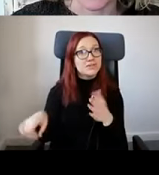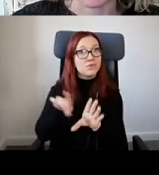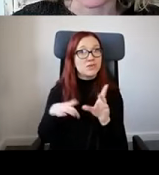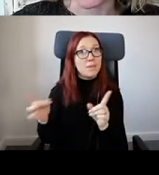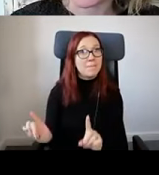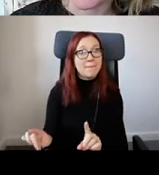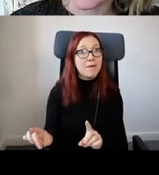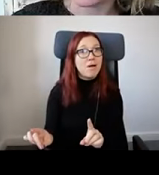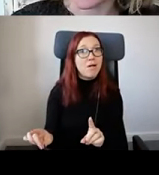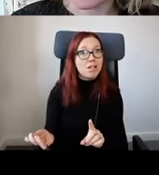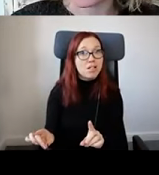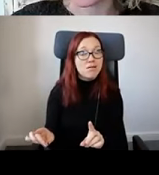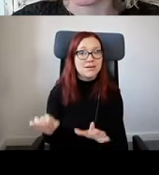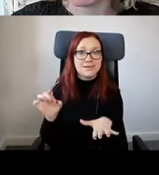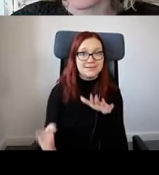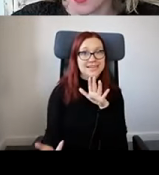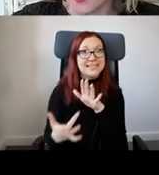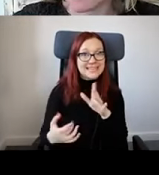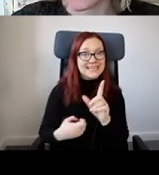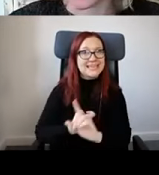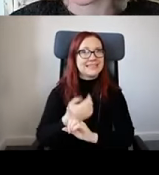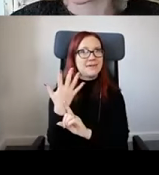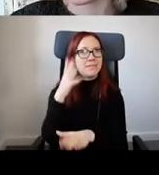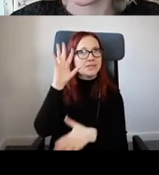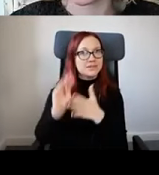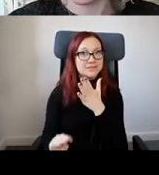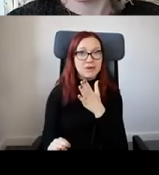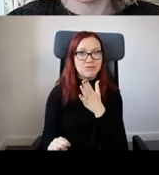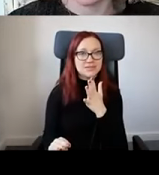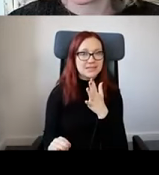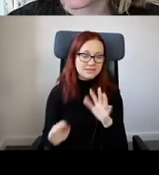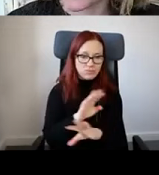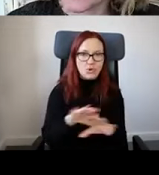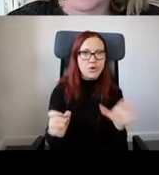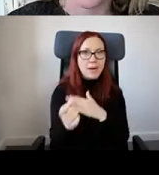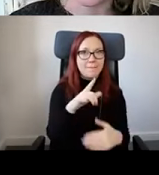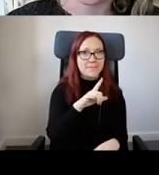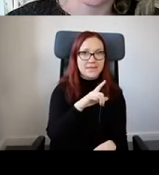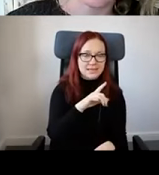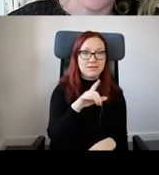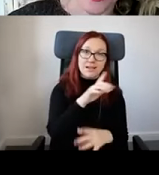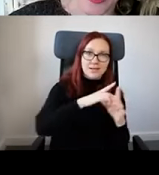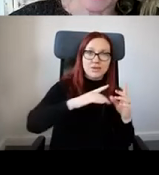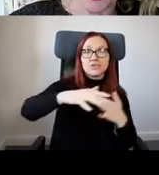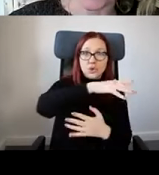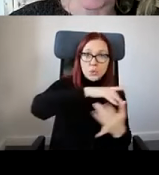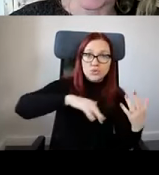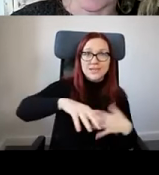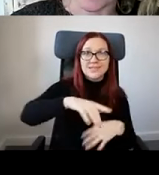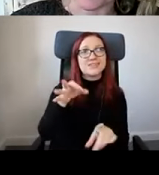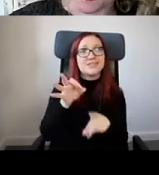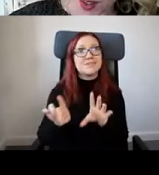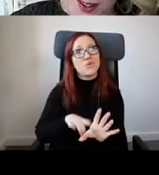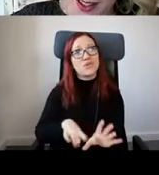are having. So these key developmental experiences and socialization, like the younger age